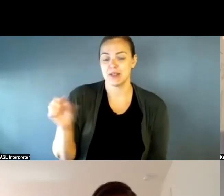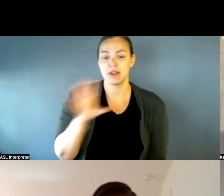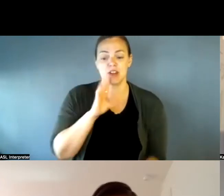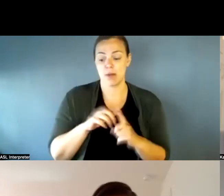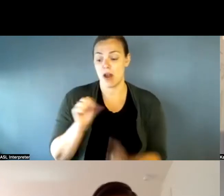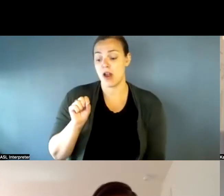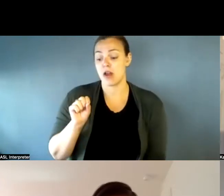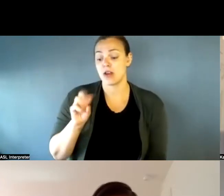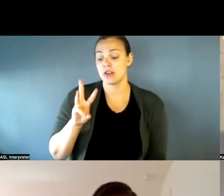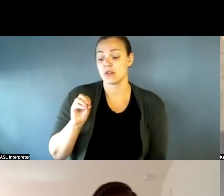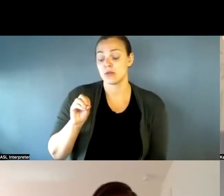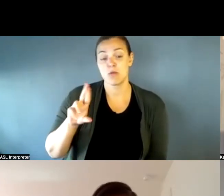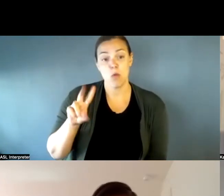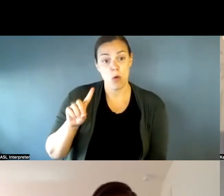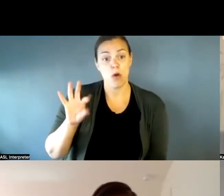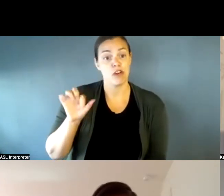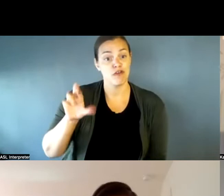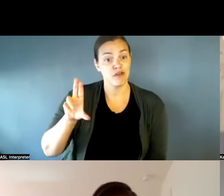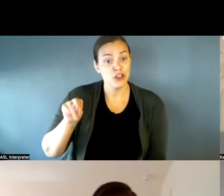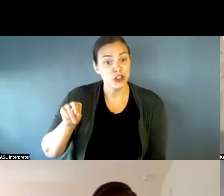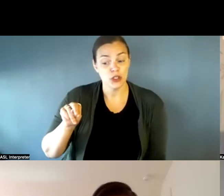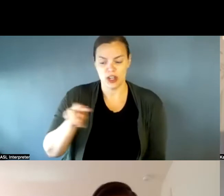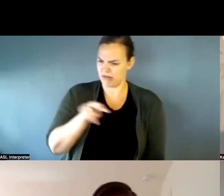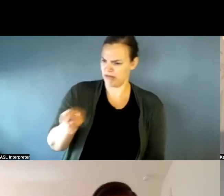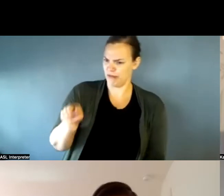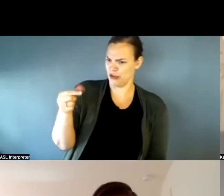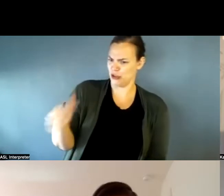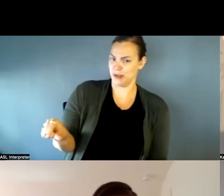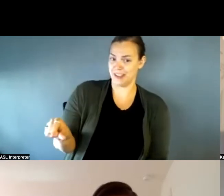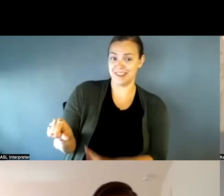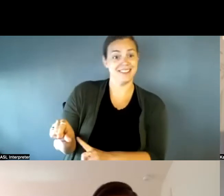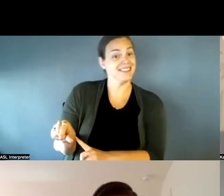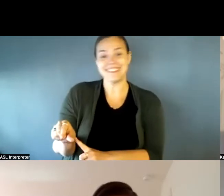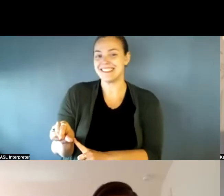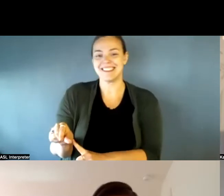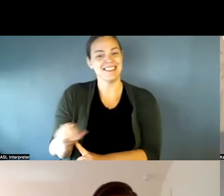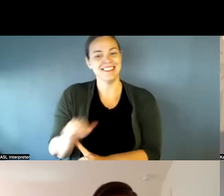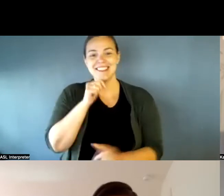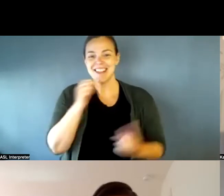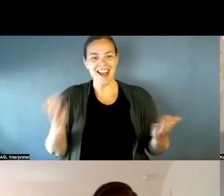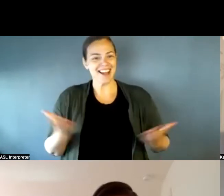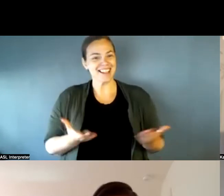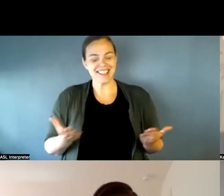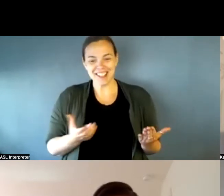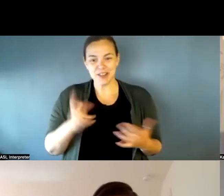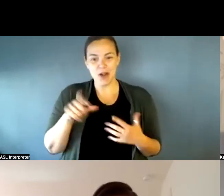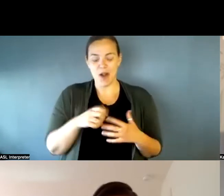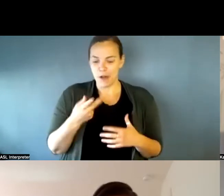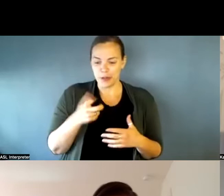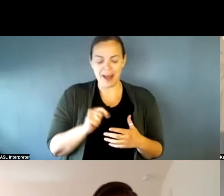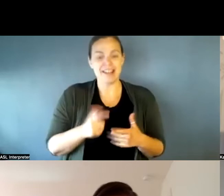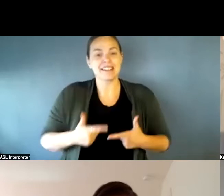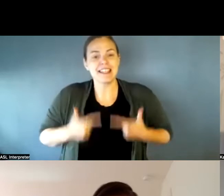talking about when you look at a sword fern and it's green, not over here, not where all these plants are living in their